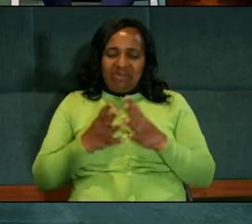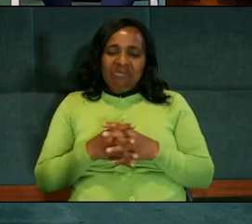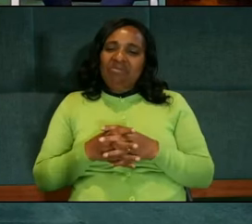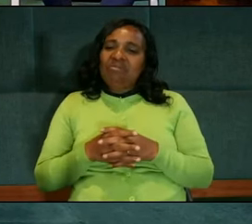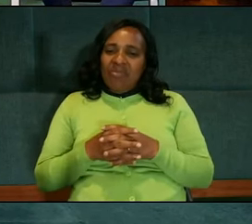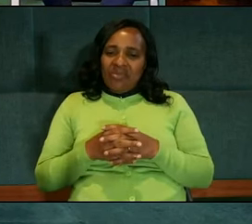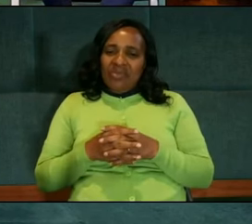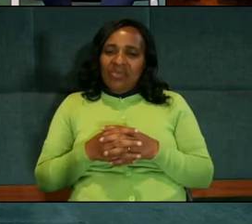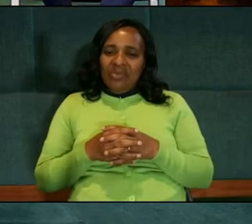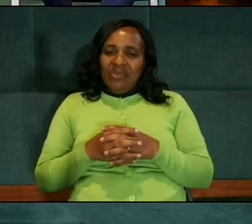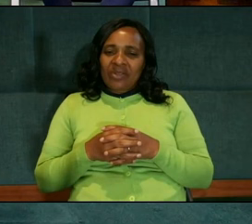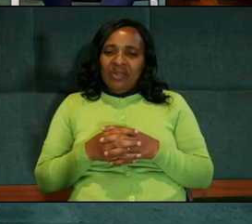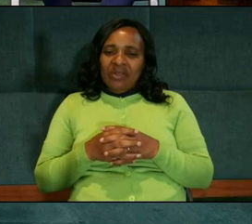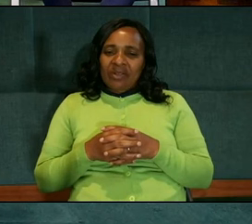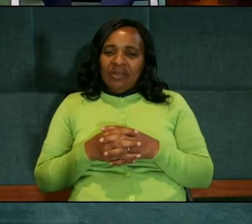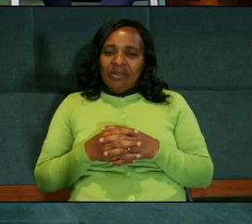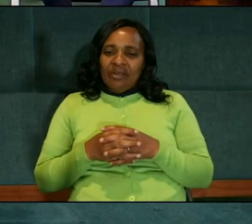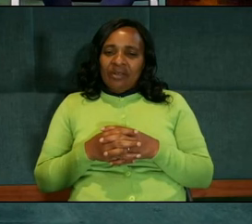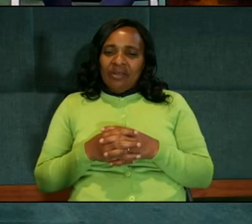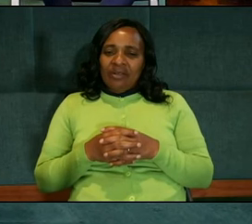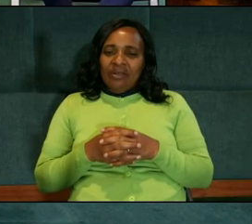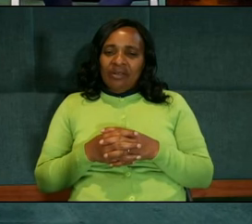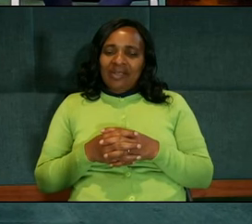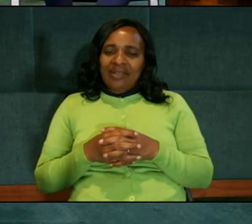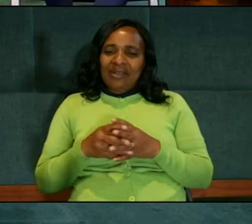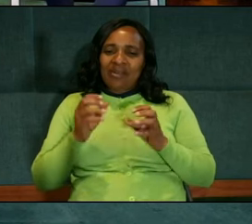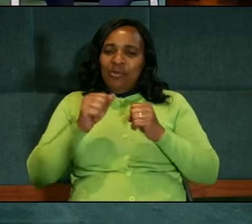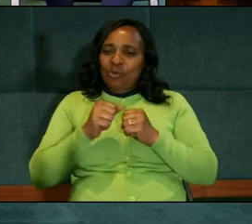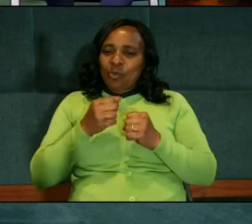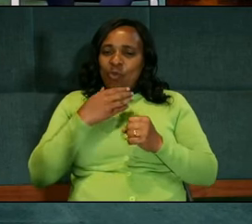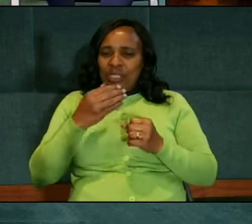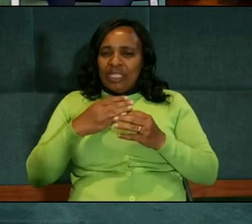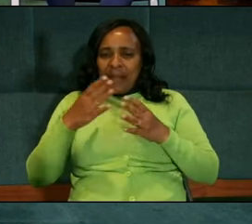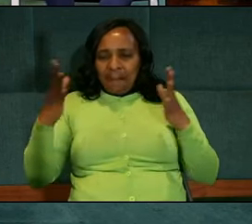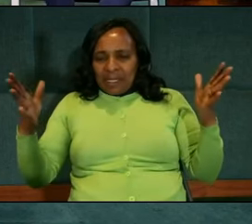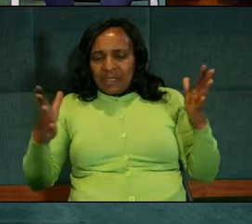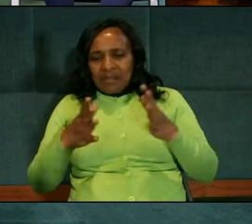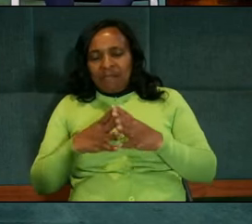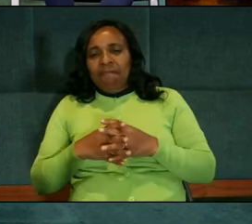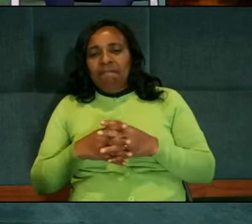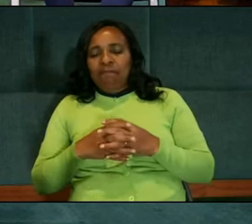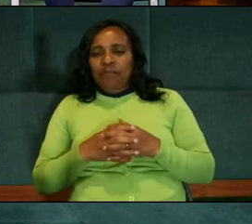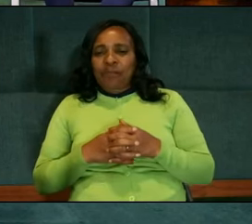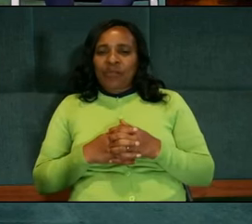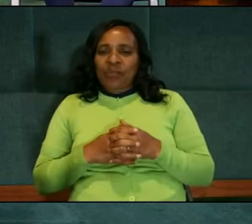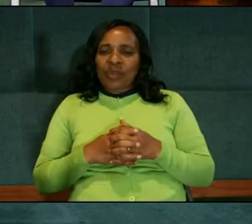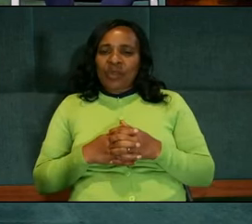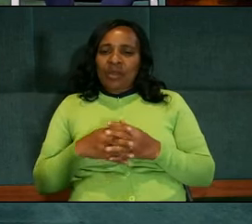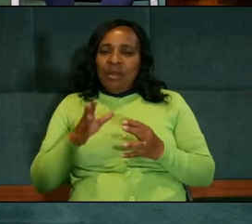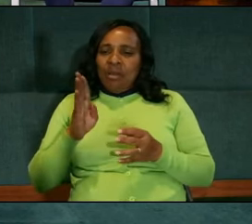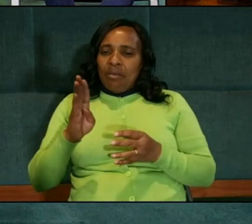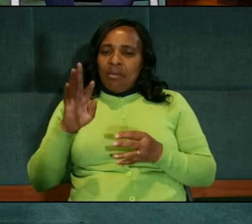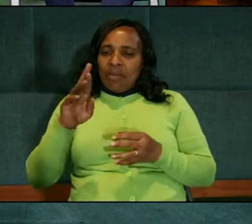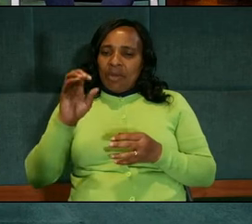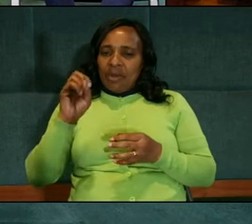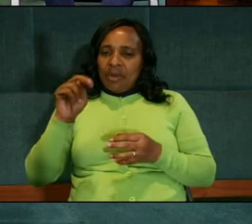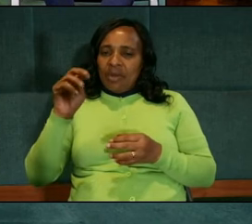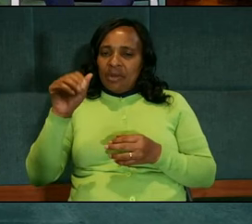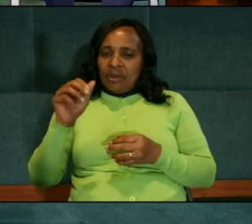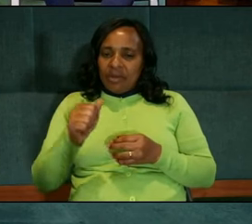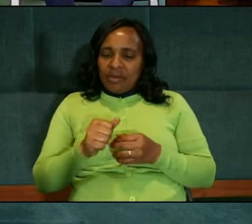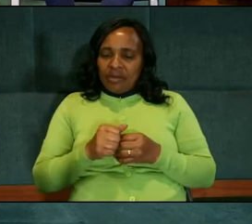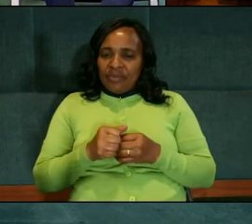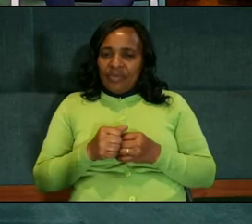that... That big. That big, yeah. Mm-hmm. Yeah. Okay. Brenda, have you ever been jealous?